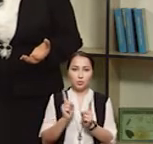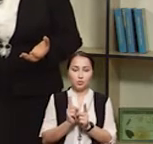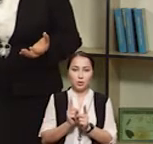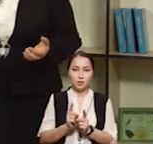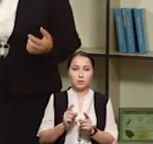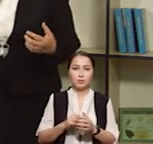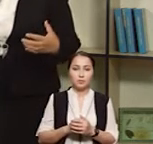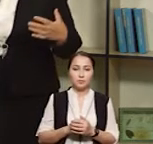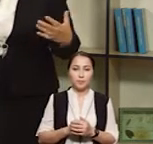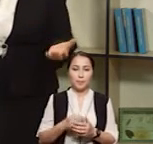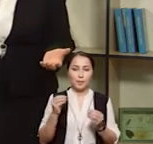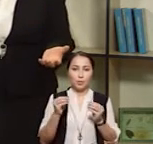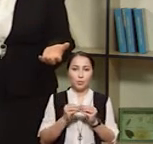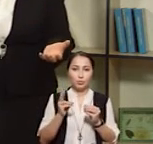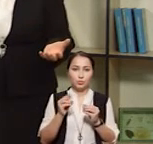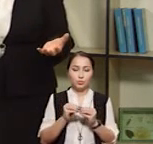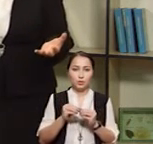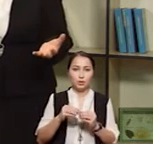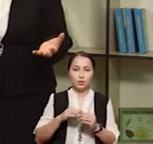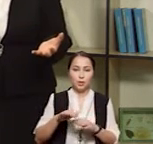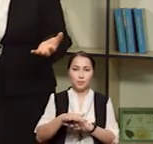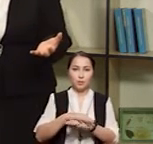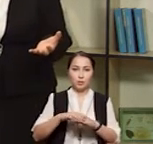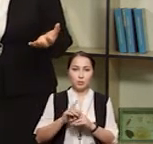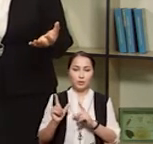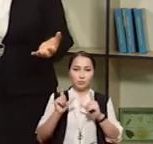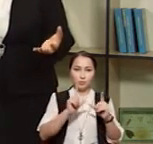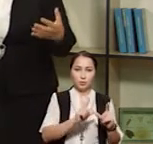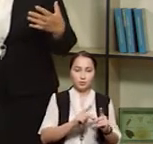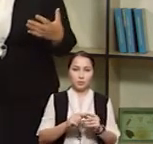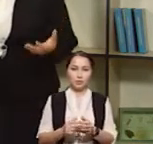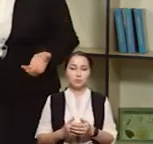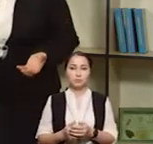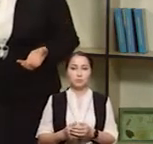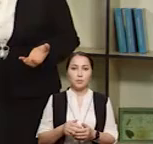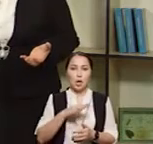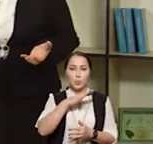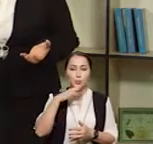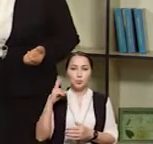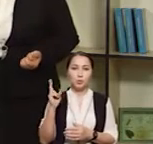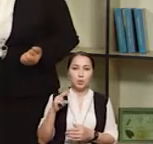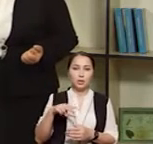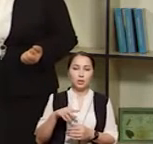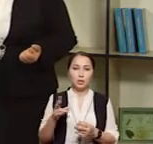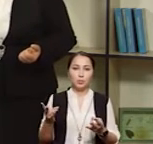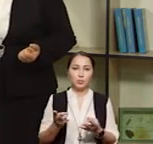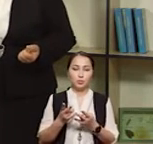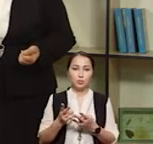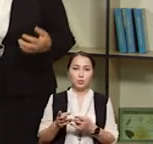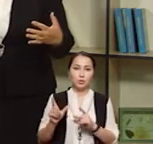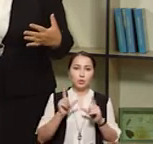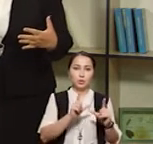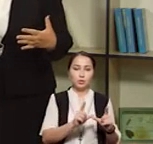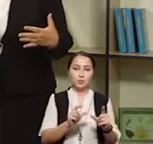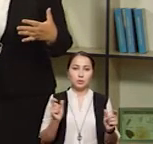keladi va 10-12 metr masofani bosib o'tish uchun bir necha kilometrlab masofani bosib o'tishiga to'g'ri keladi.